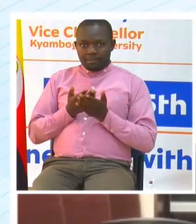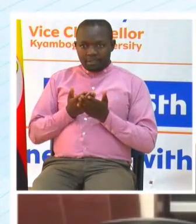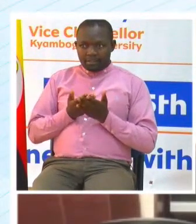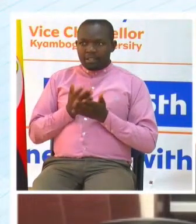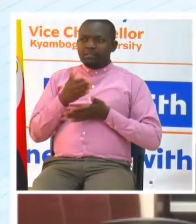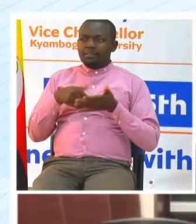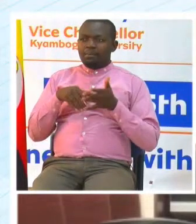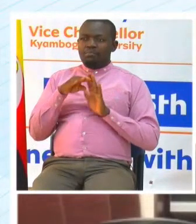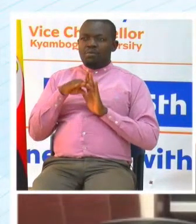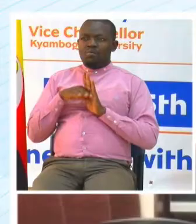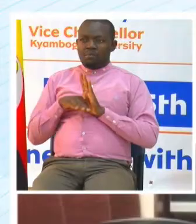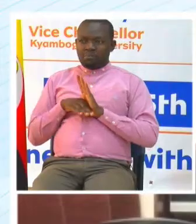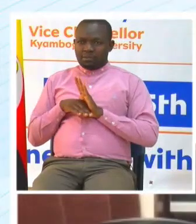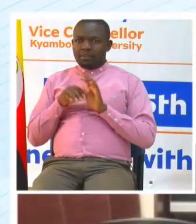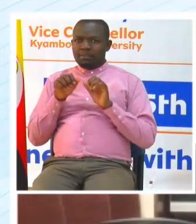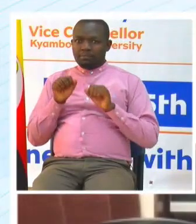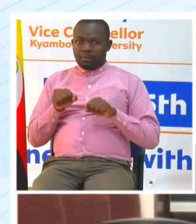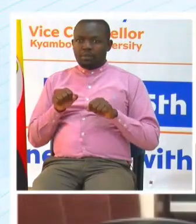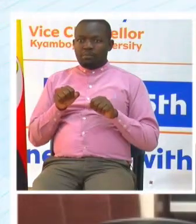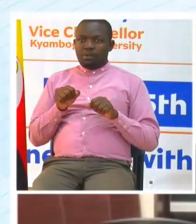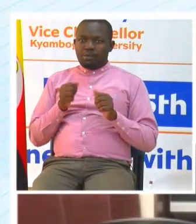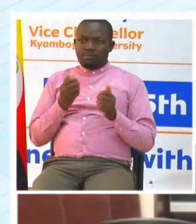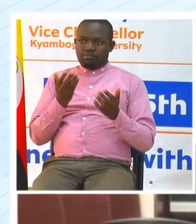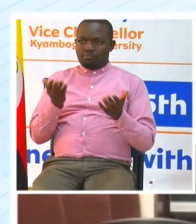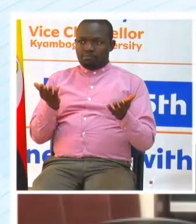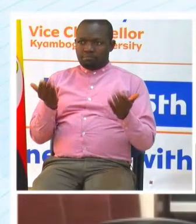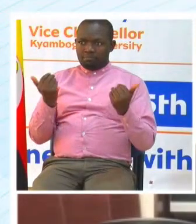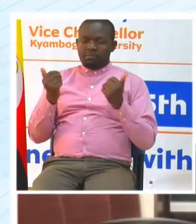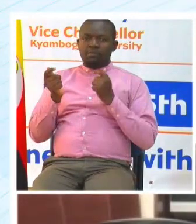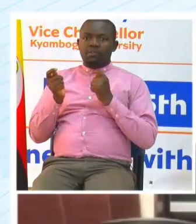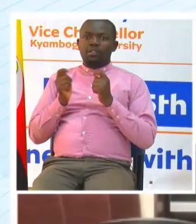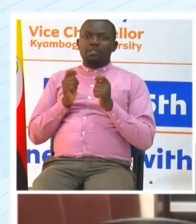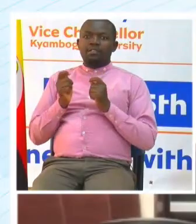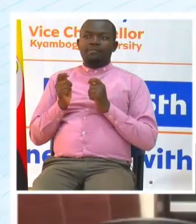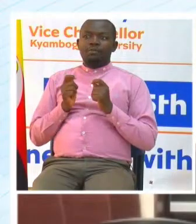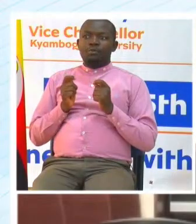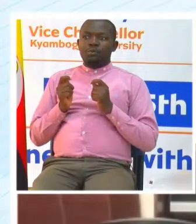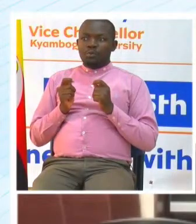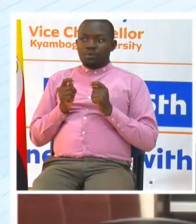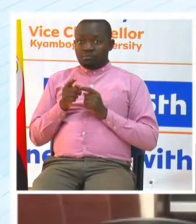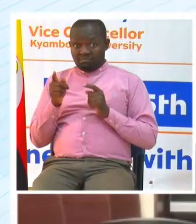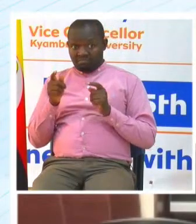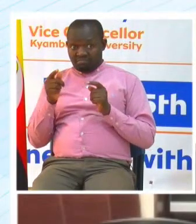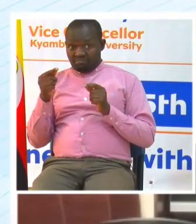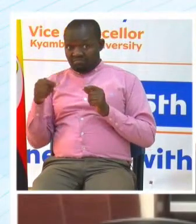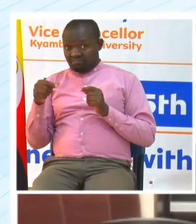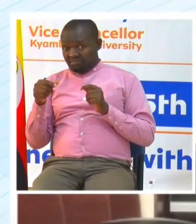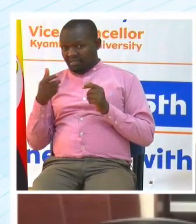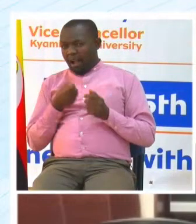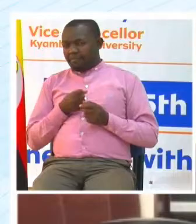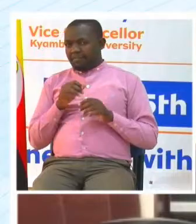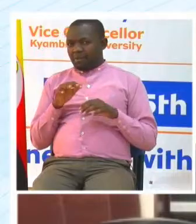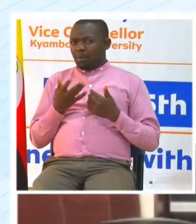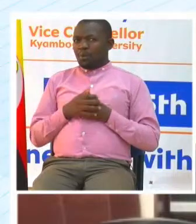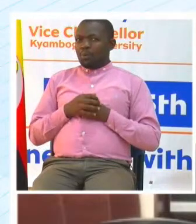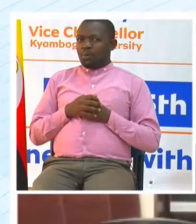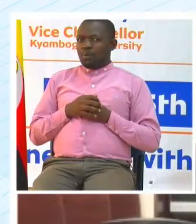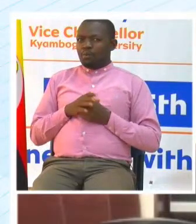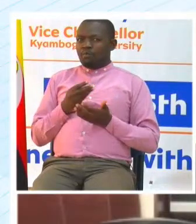may interview you to see if you are qualified for the program and for the